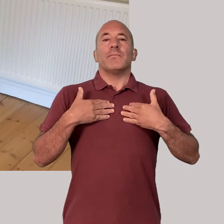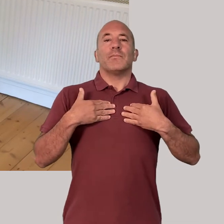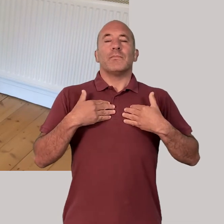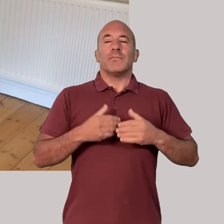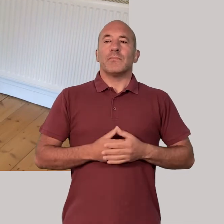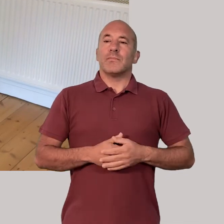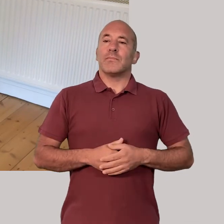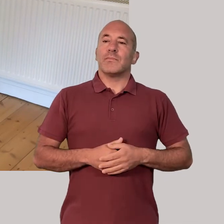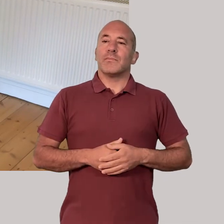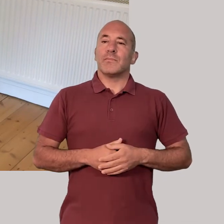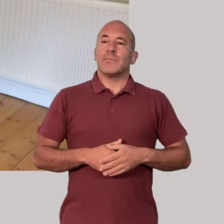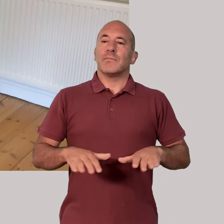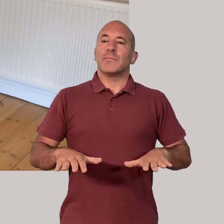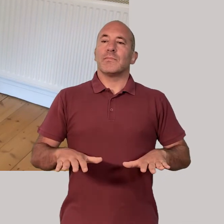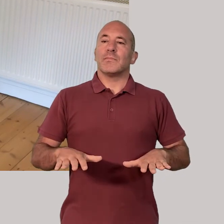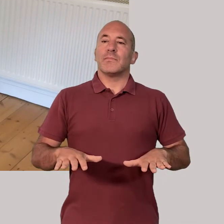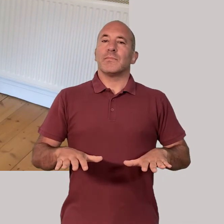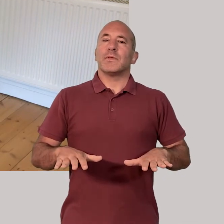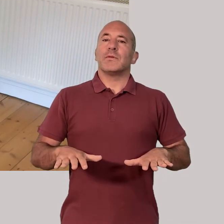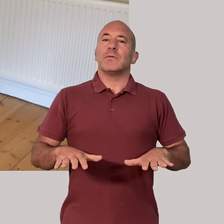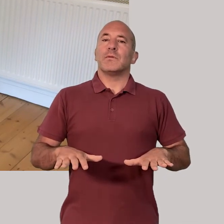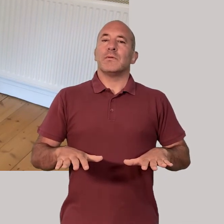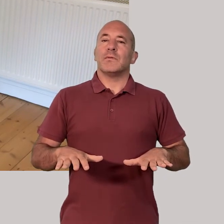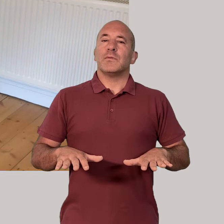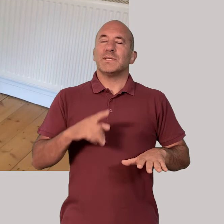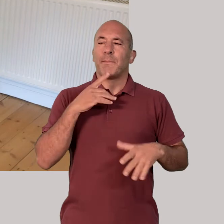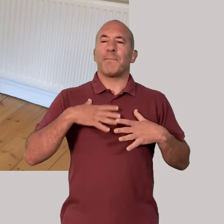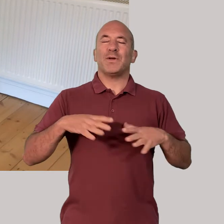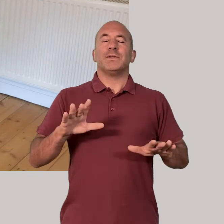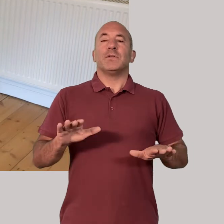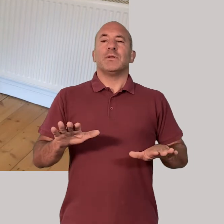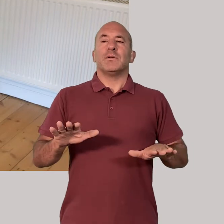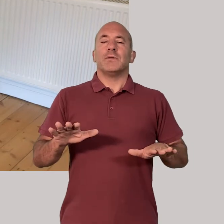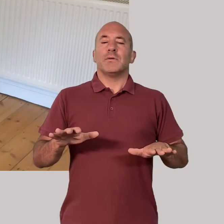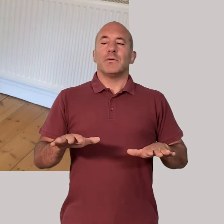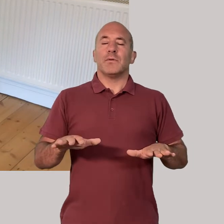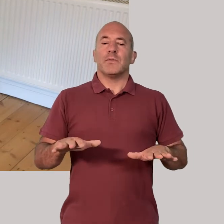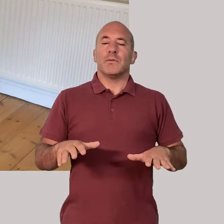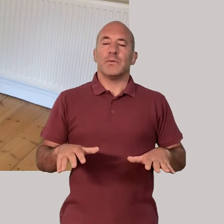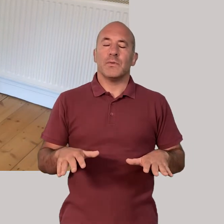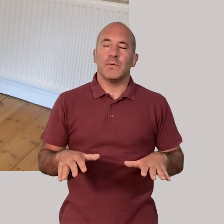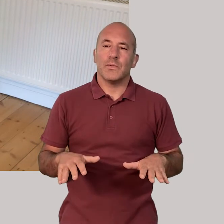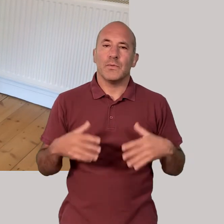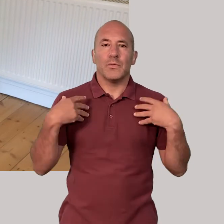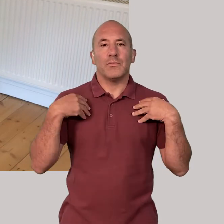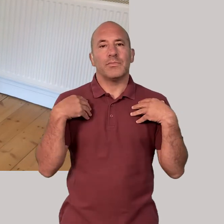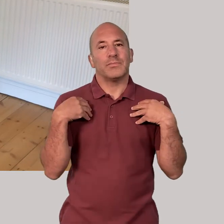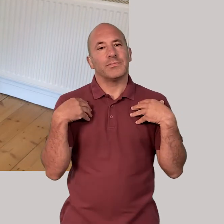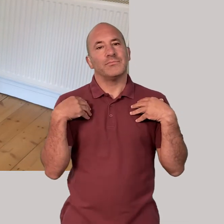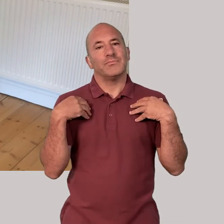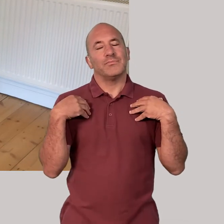upwards. And then relax your hands and see how easy it is for your body to come